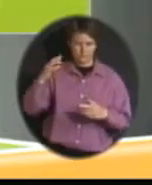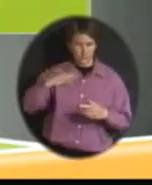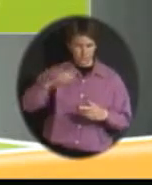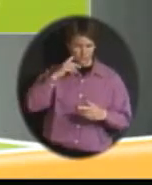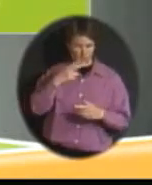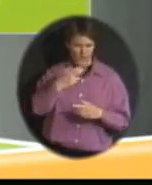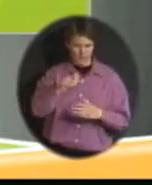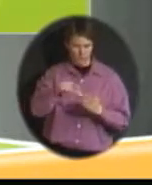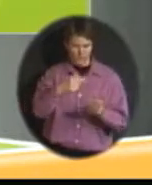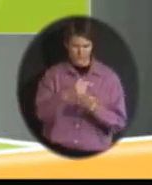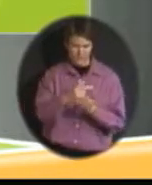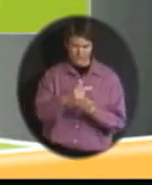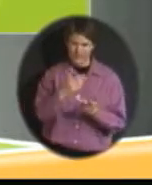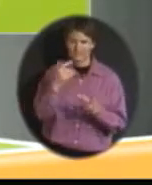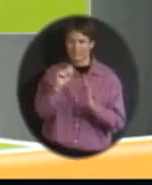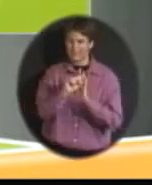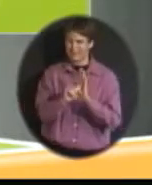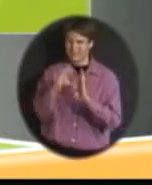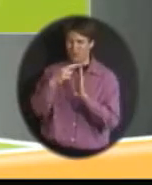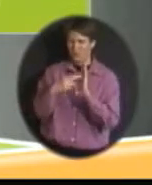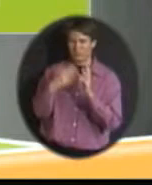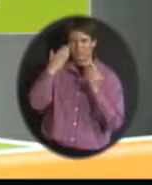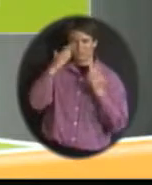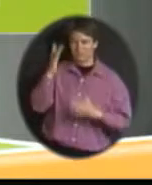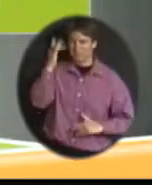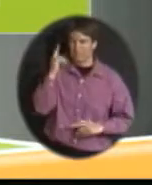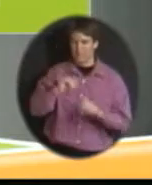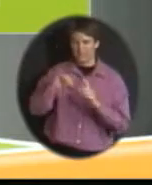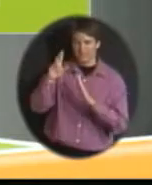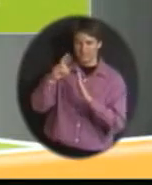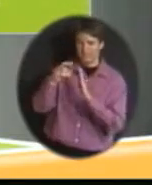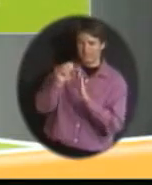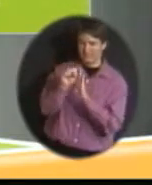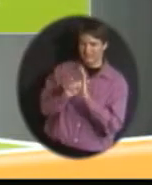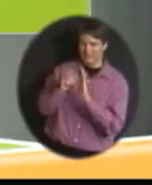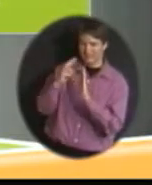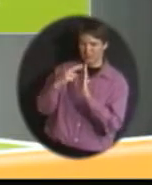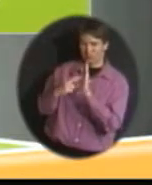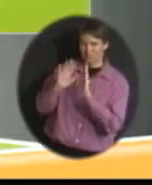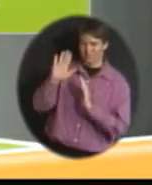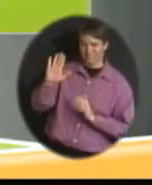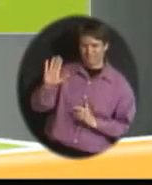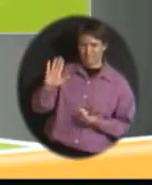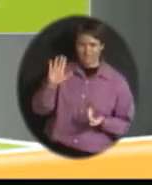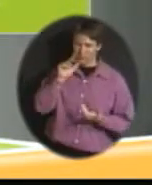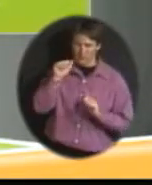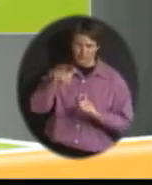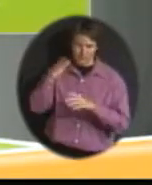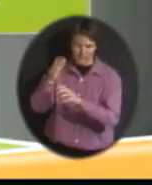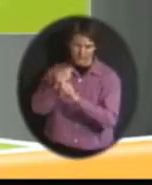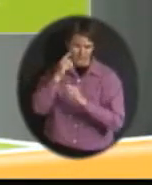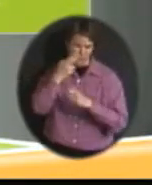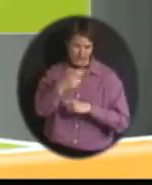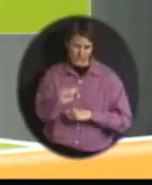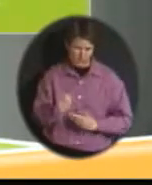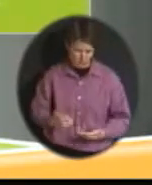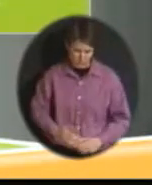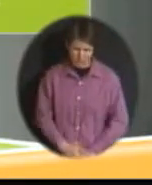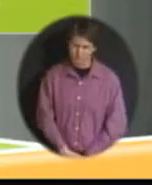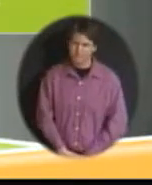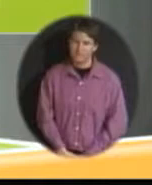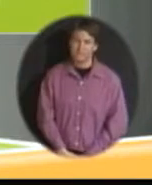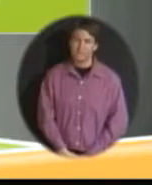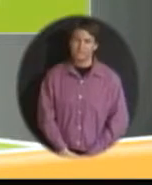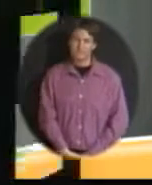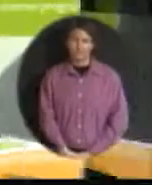don't know why that is, but that's just how the state rule works. So we weren't able to access this program for the high school.